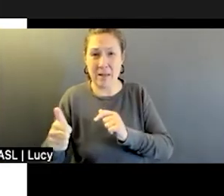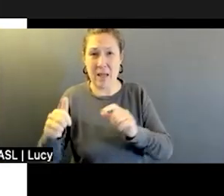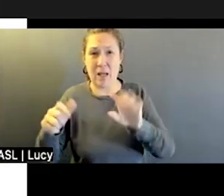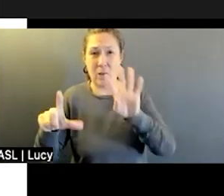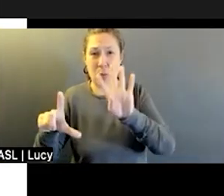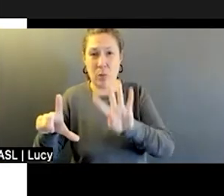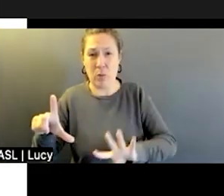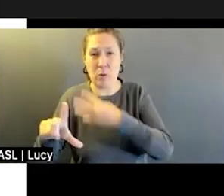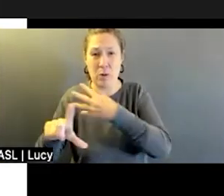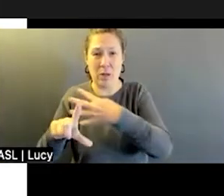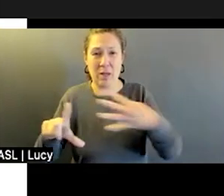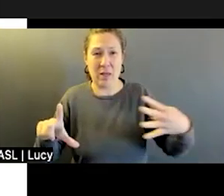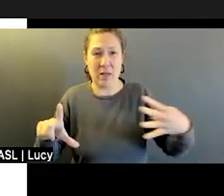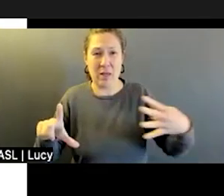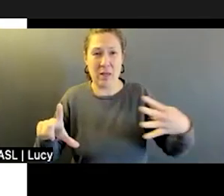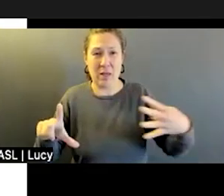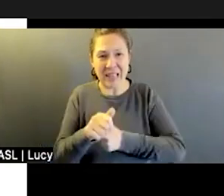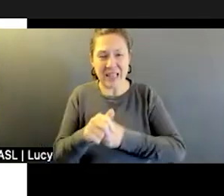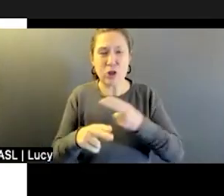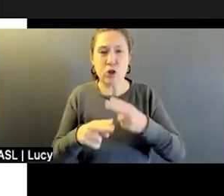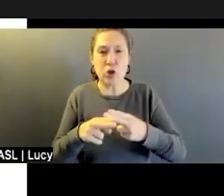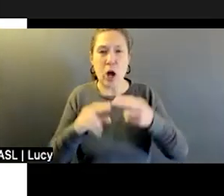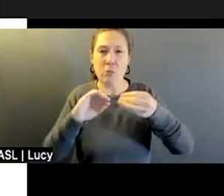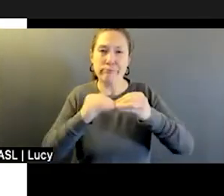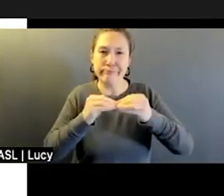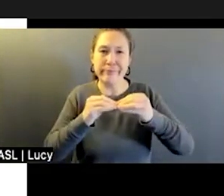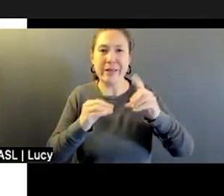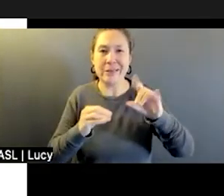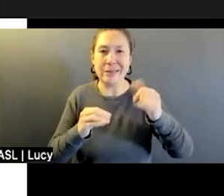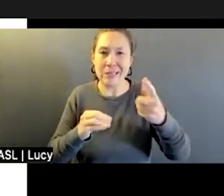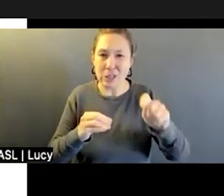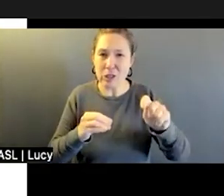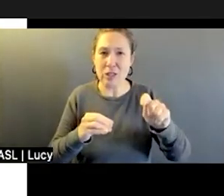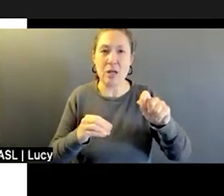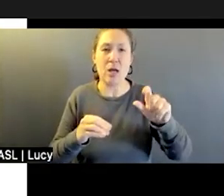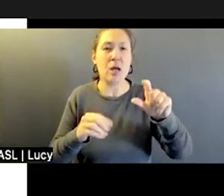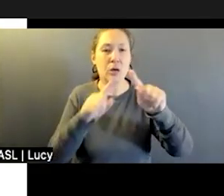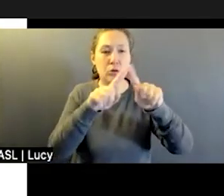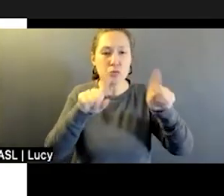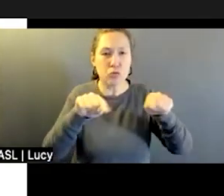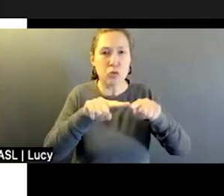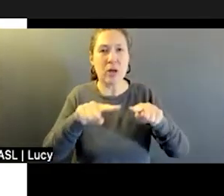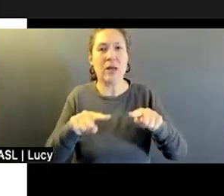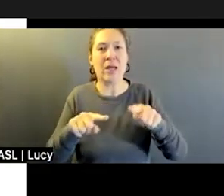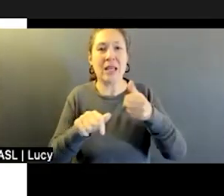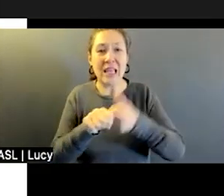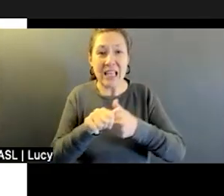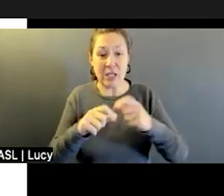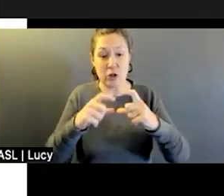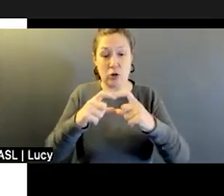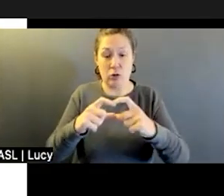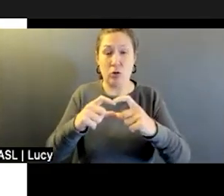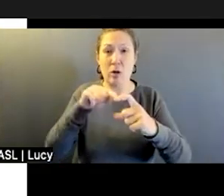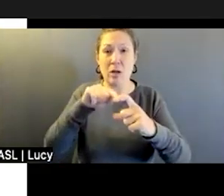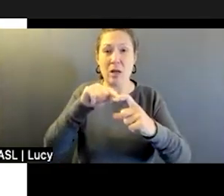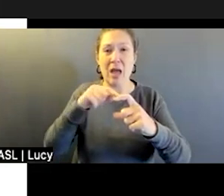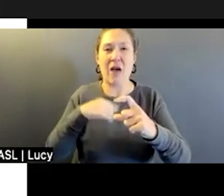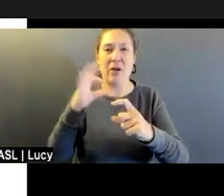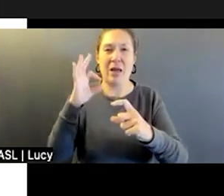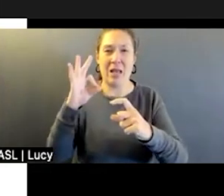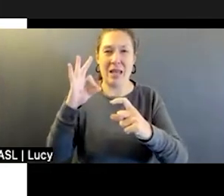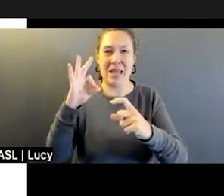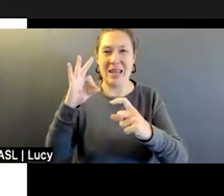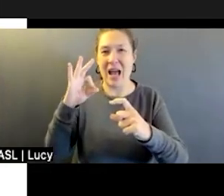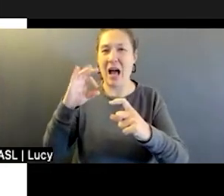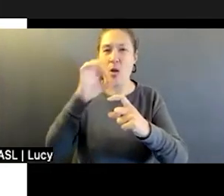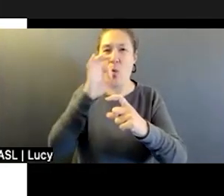them digit squares. Each digit square had 9 holes in it, arranged in a 3 by 3 grid,